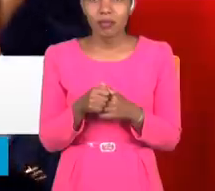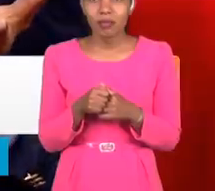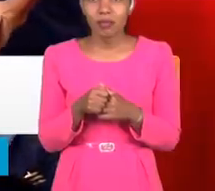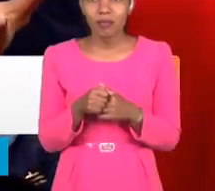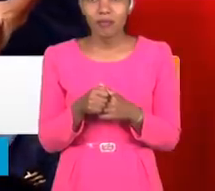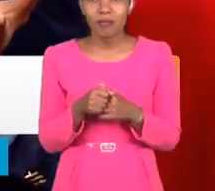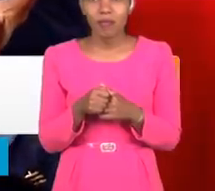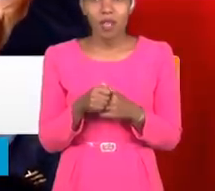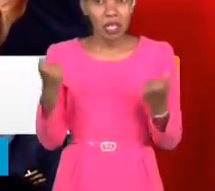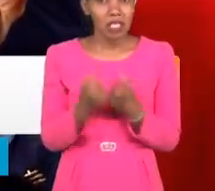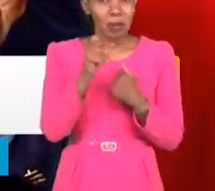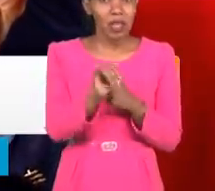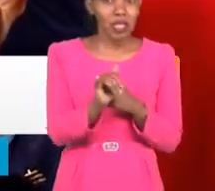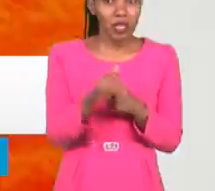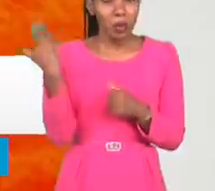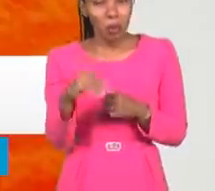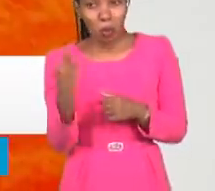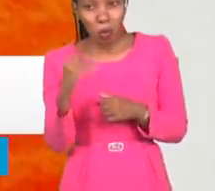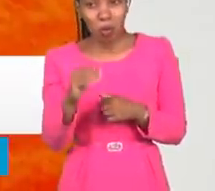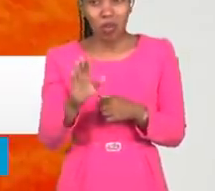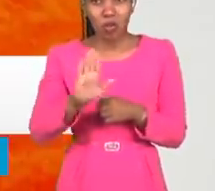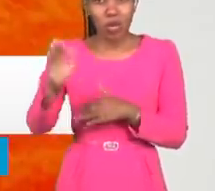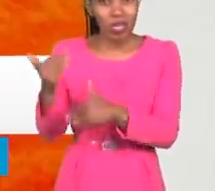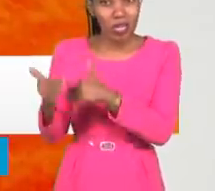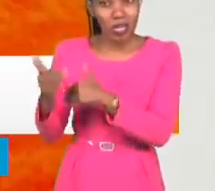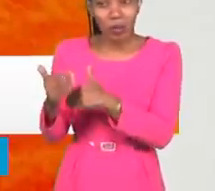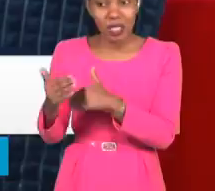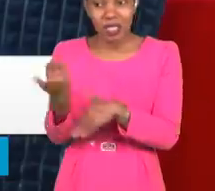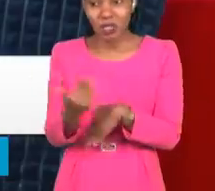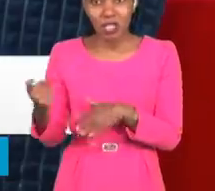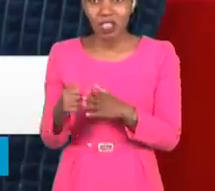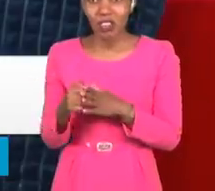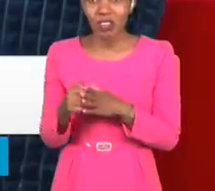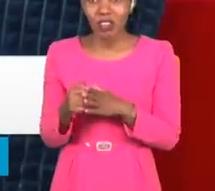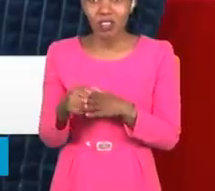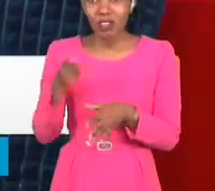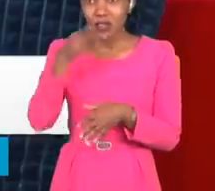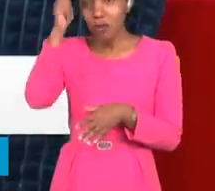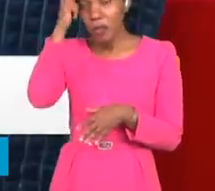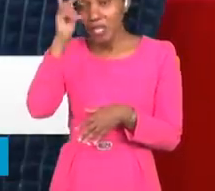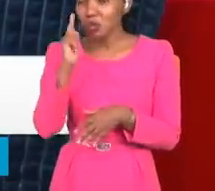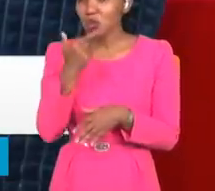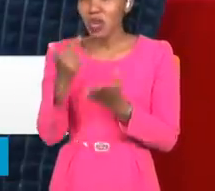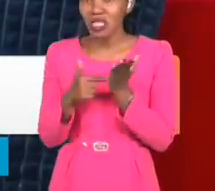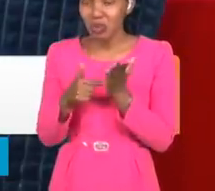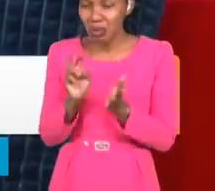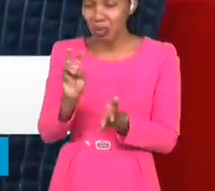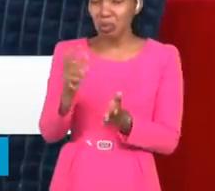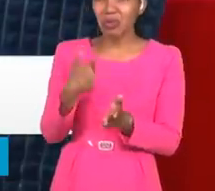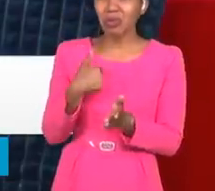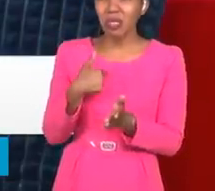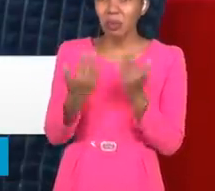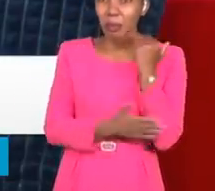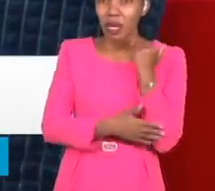Mm. Does it still happen? I do that. Okay. But for wale wazazi digital, wananiangalia vibaya. Okay. Yeah, so but have you